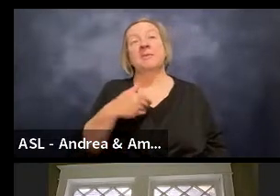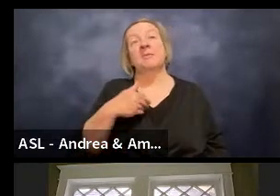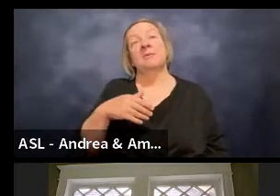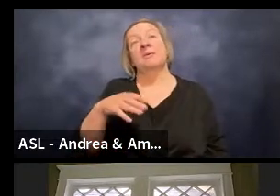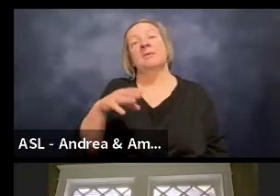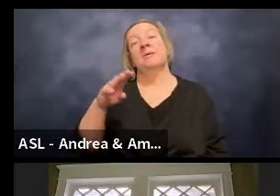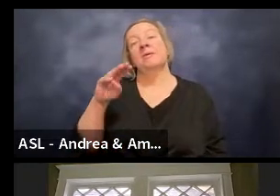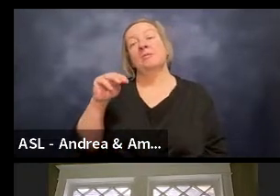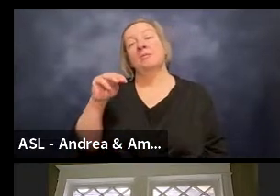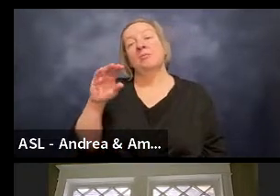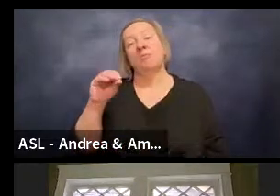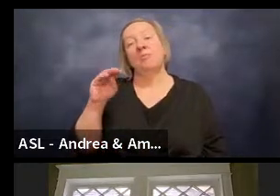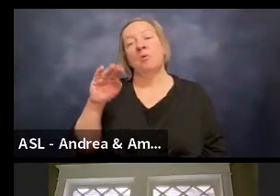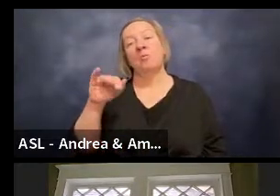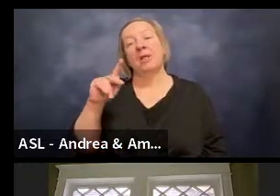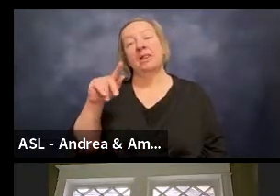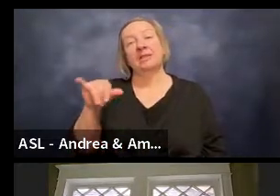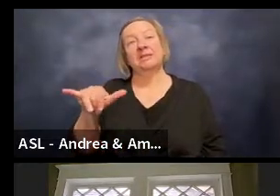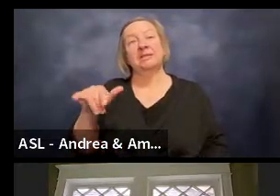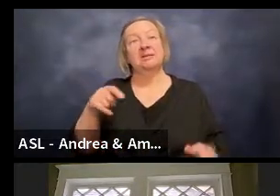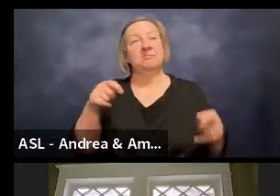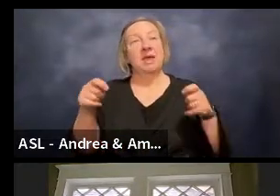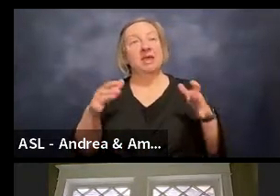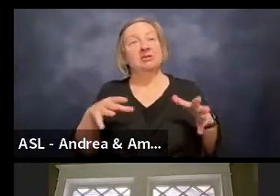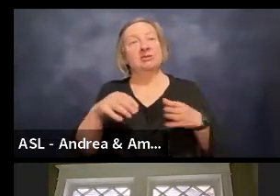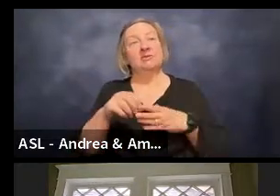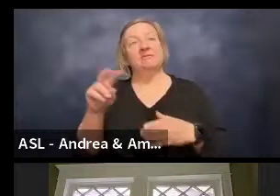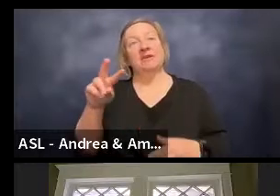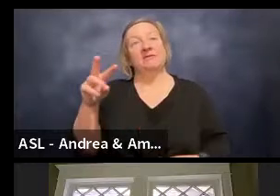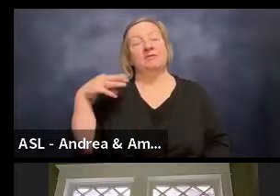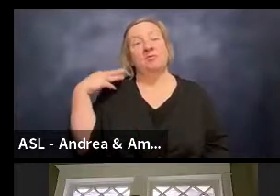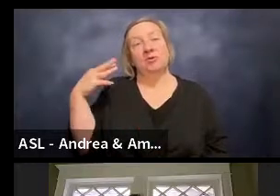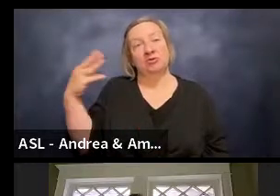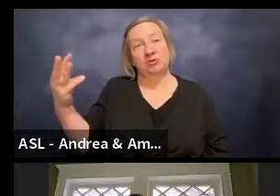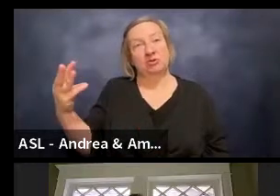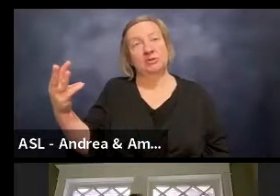mobility manager in Vancouver, Washington.